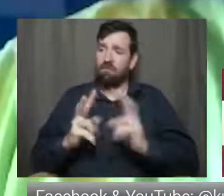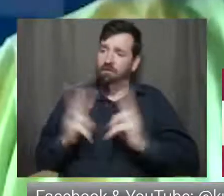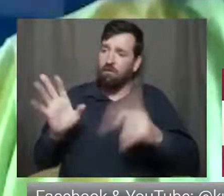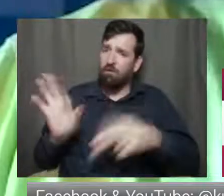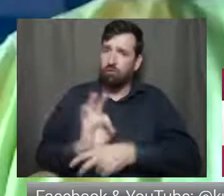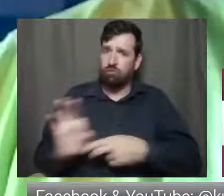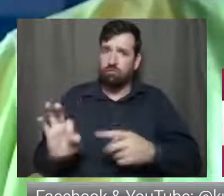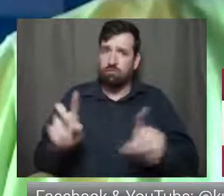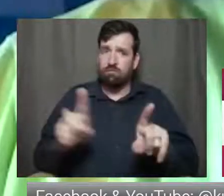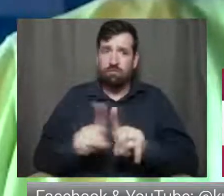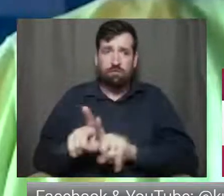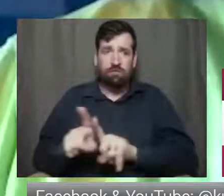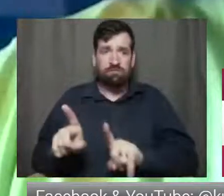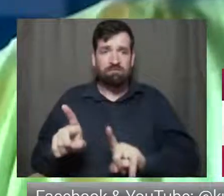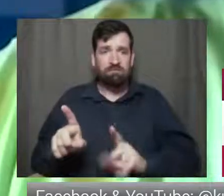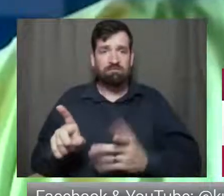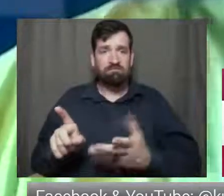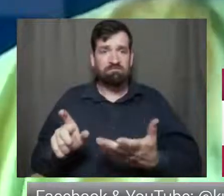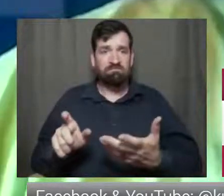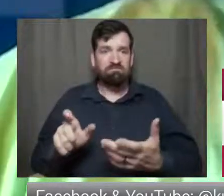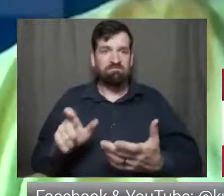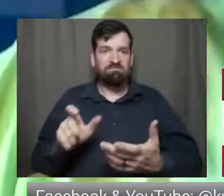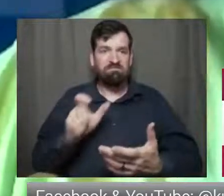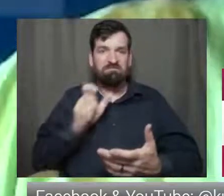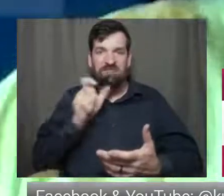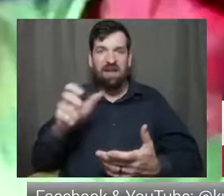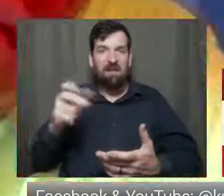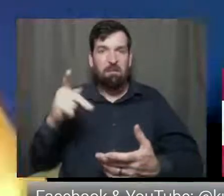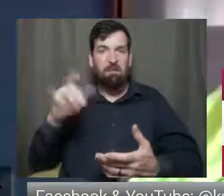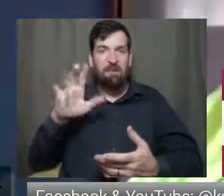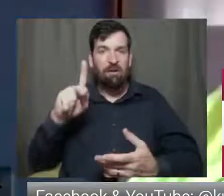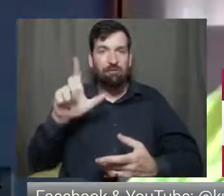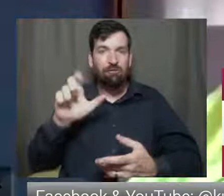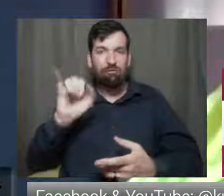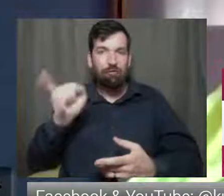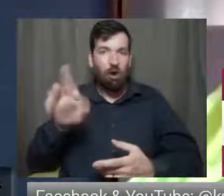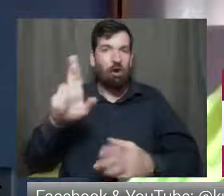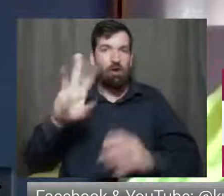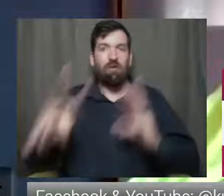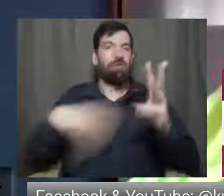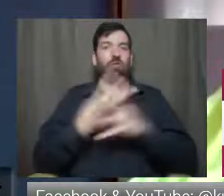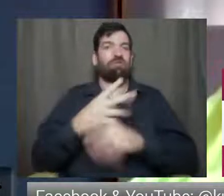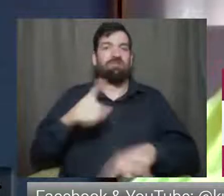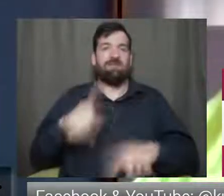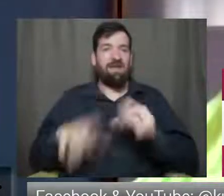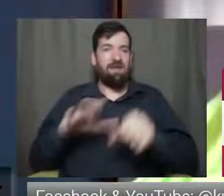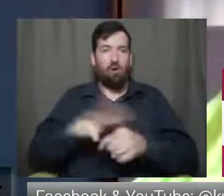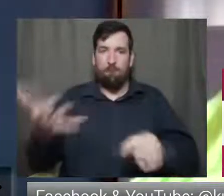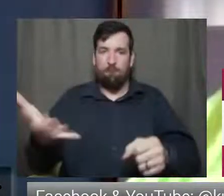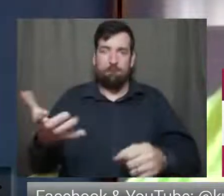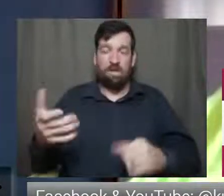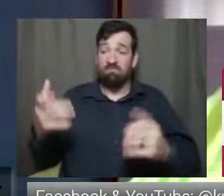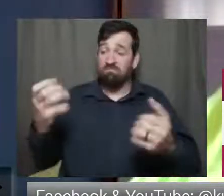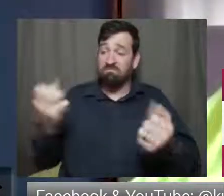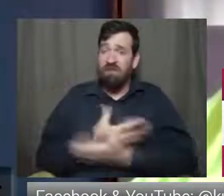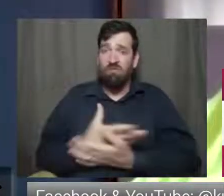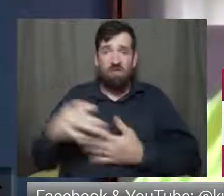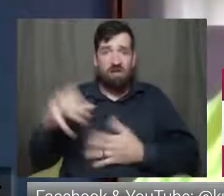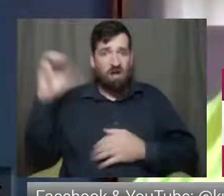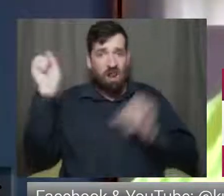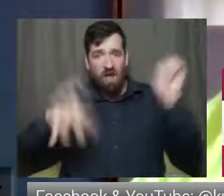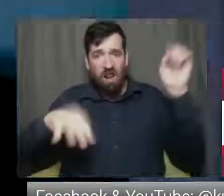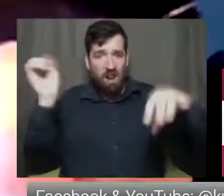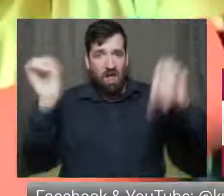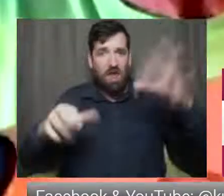a pickle jar in the world that I can't open. Despite everything that life's thrown at Terry Vare, he's still a pretty